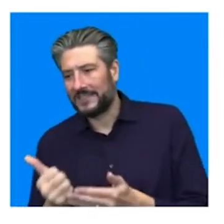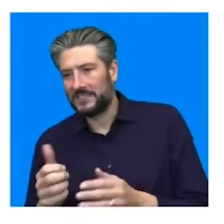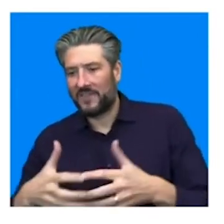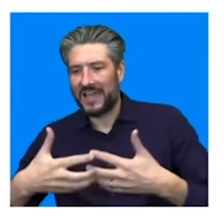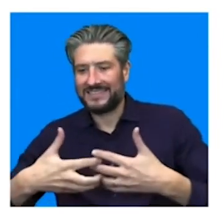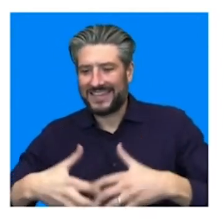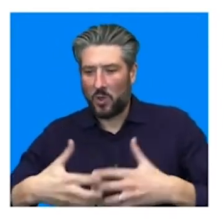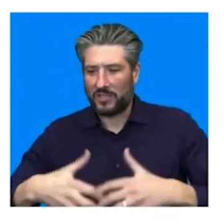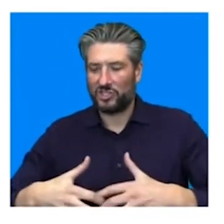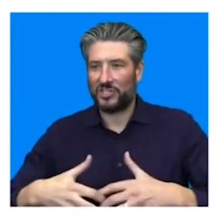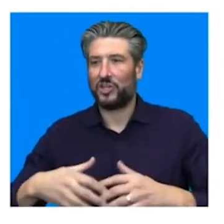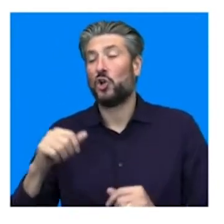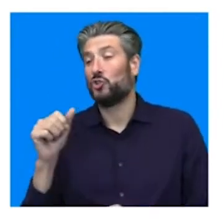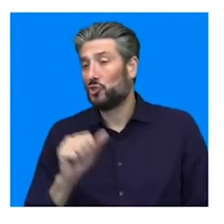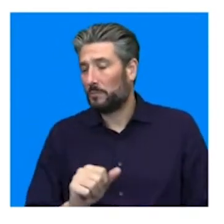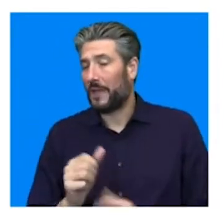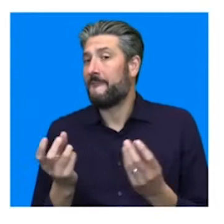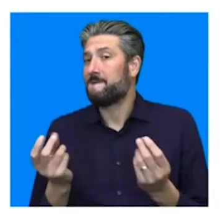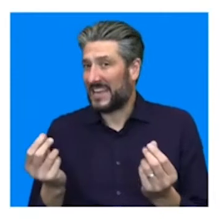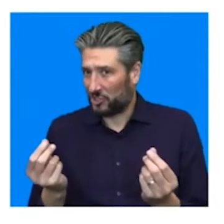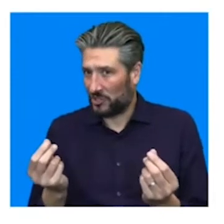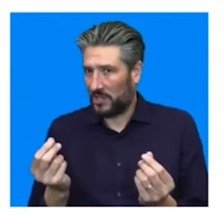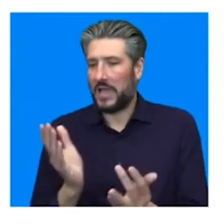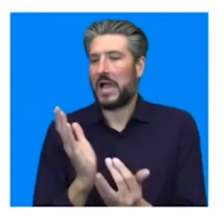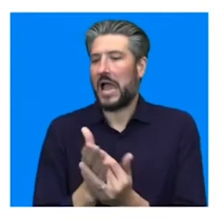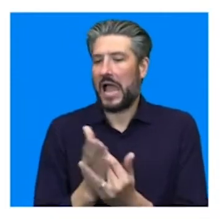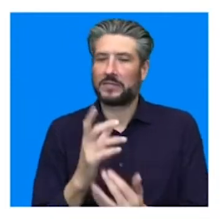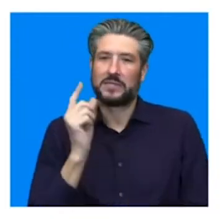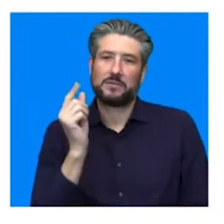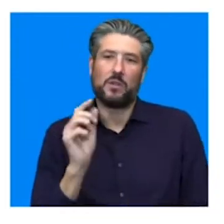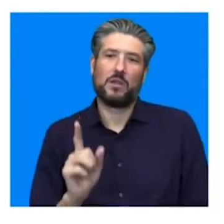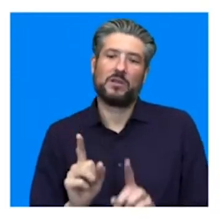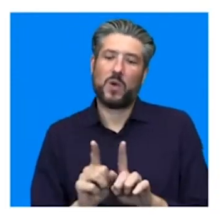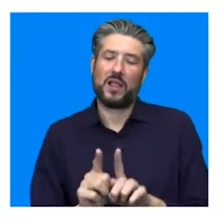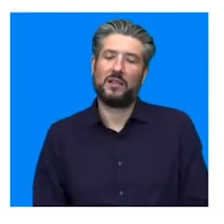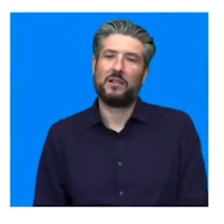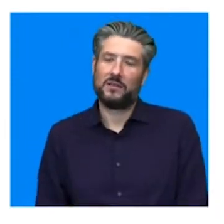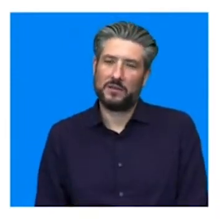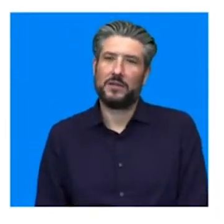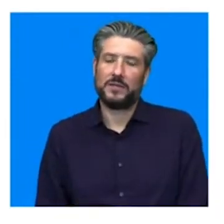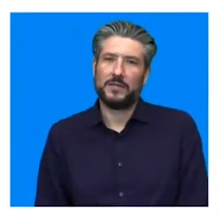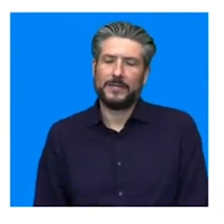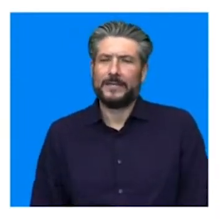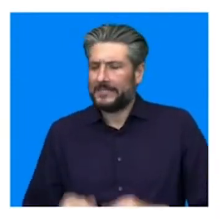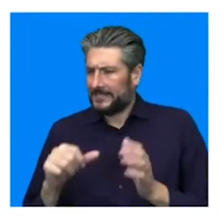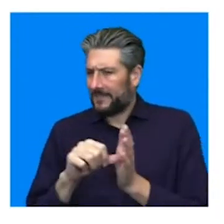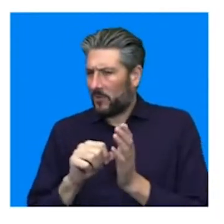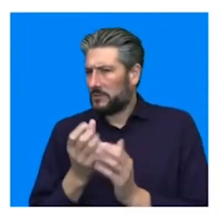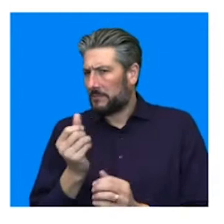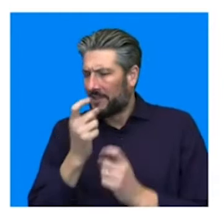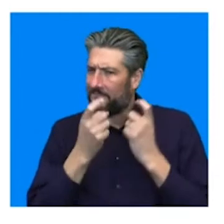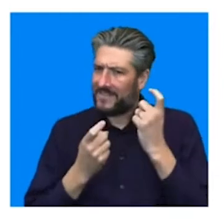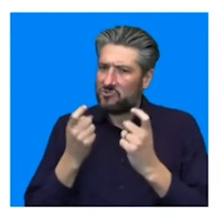also financially accessible. That's a really good point. And that can be difficult to figure out a model that really